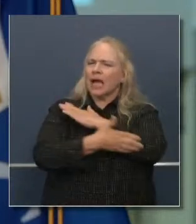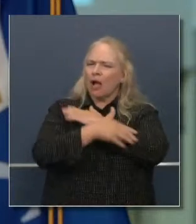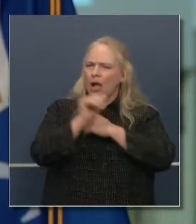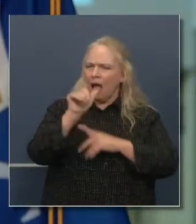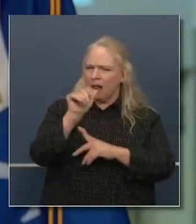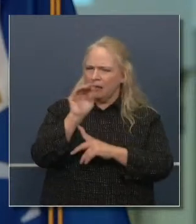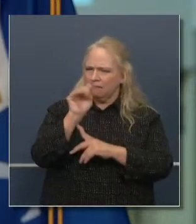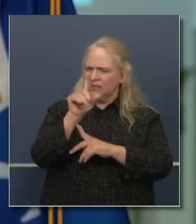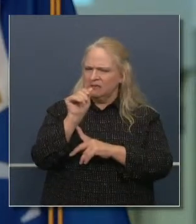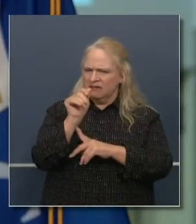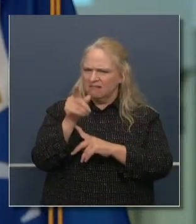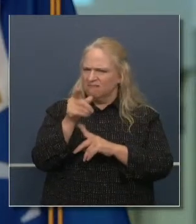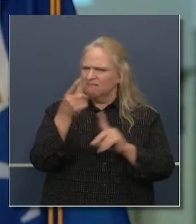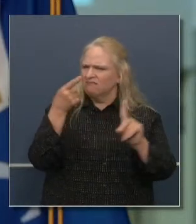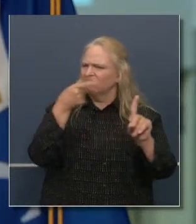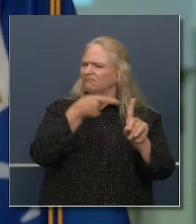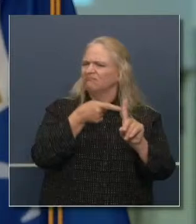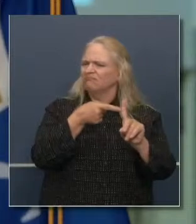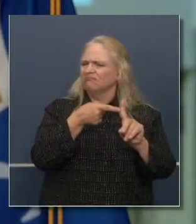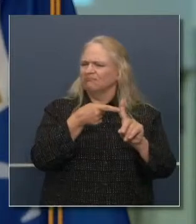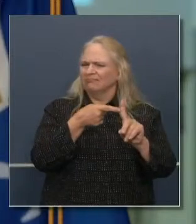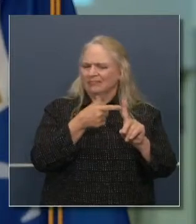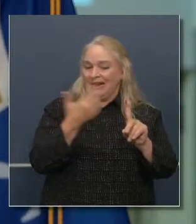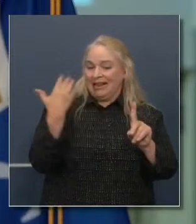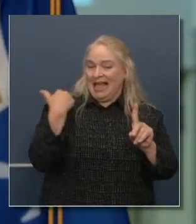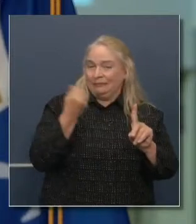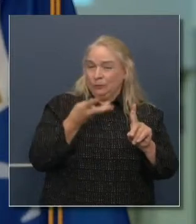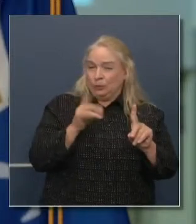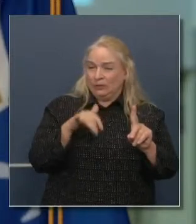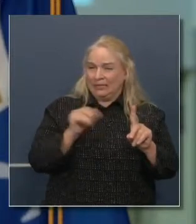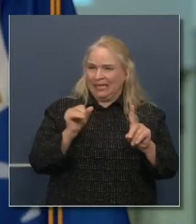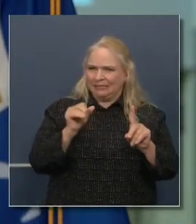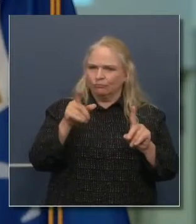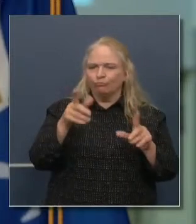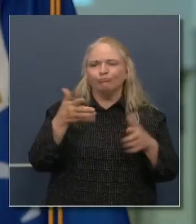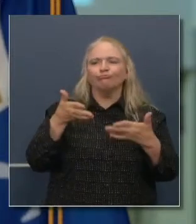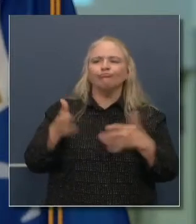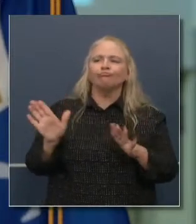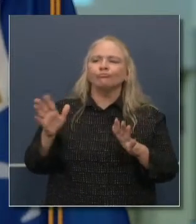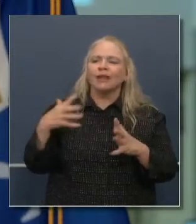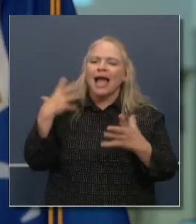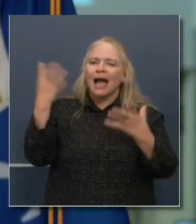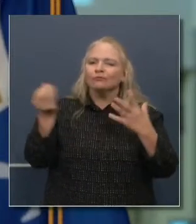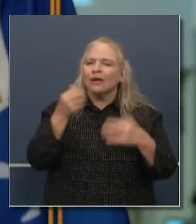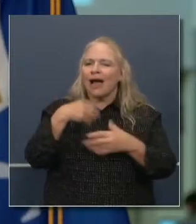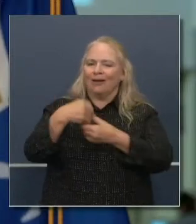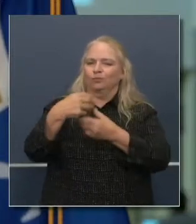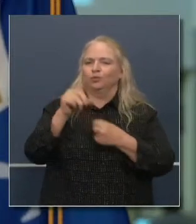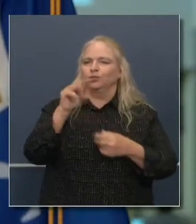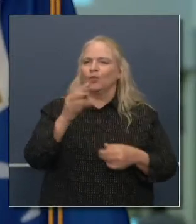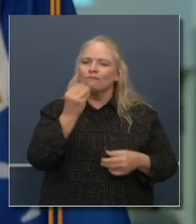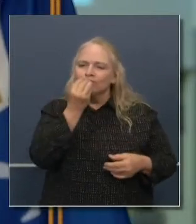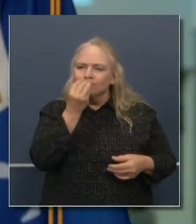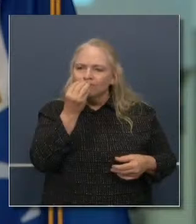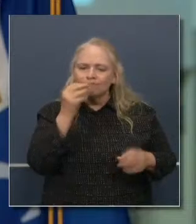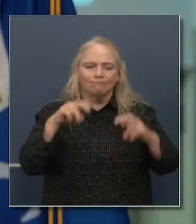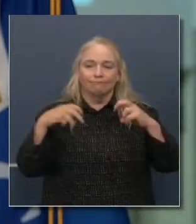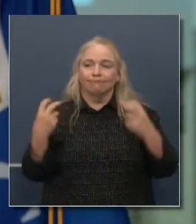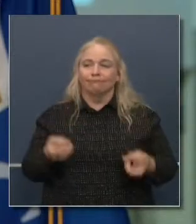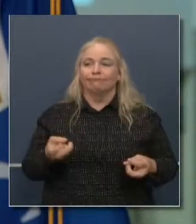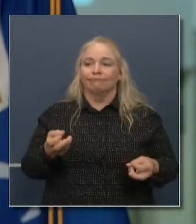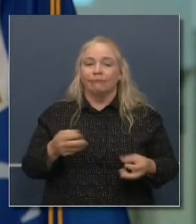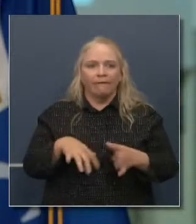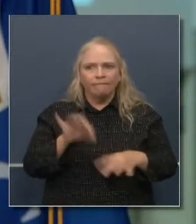days. It had been allowing outdoor dining for the last few weeks, found out Thursday it wasn't supposed to. The county issued a new order.